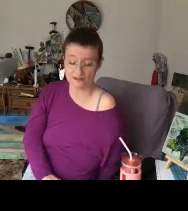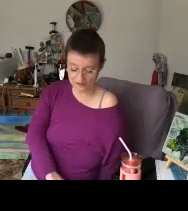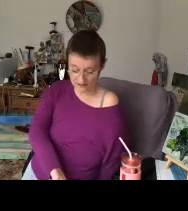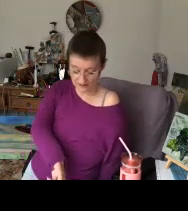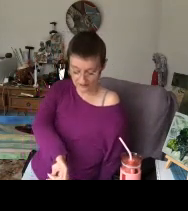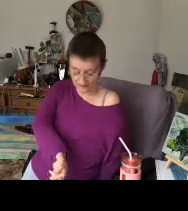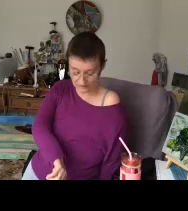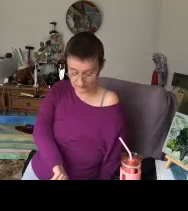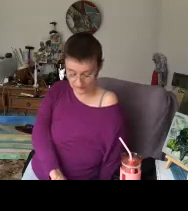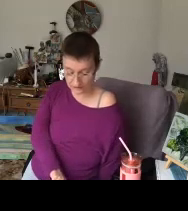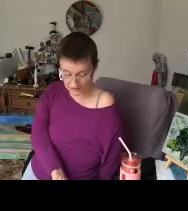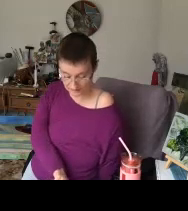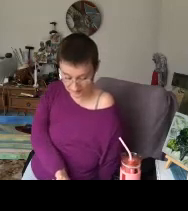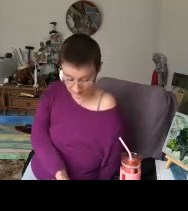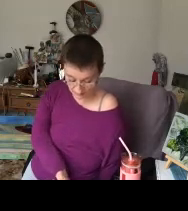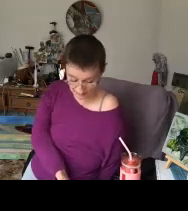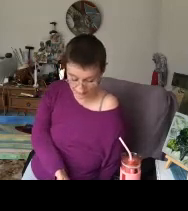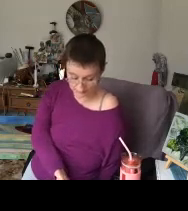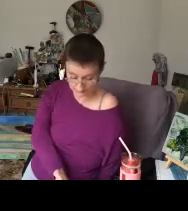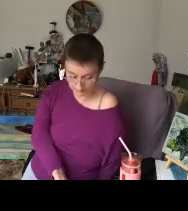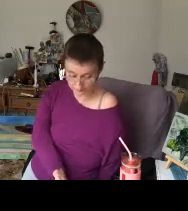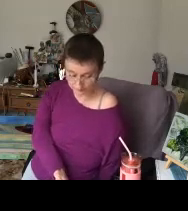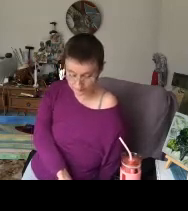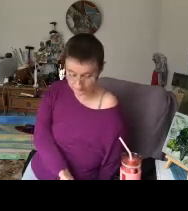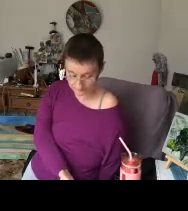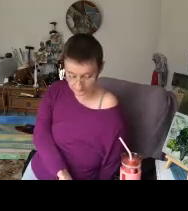human rights and learning disabled people.